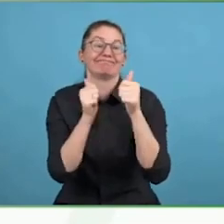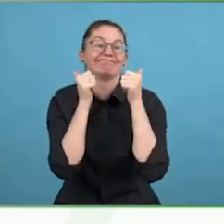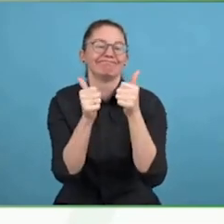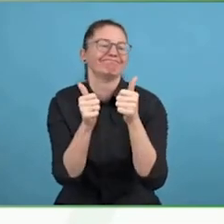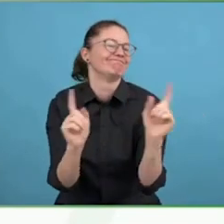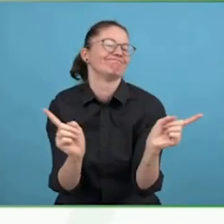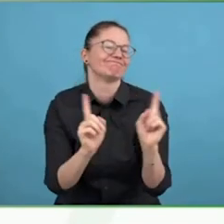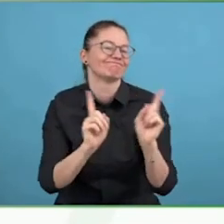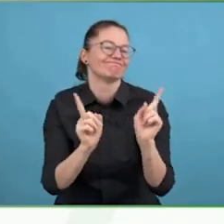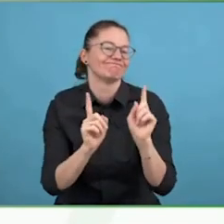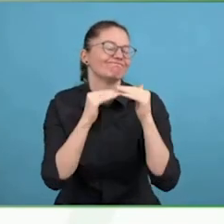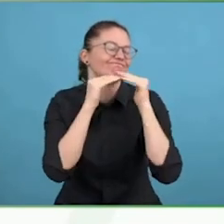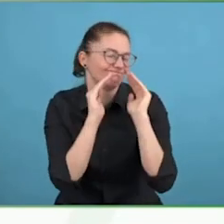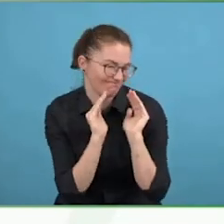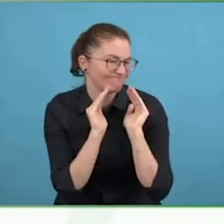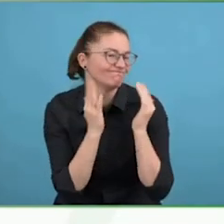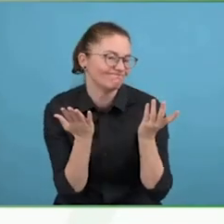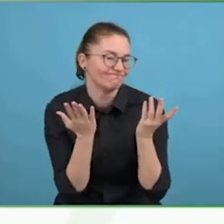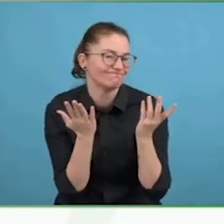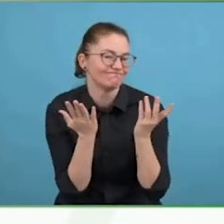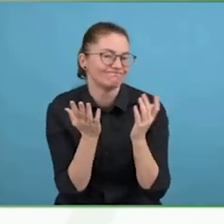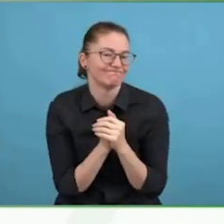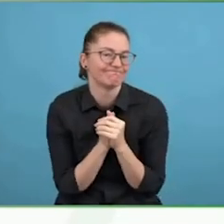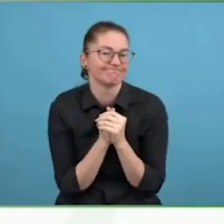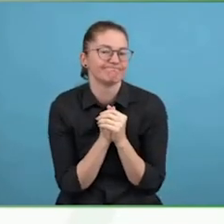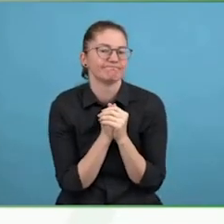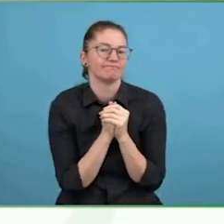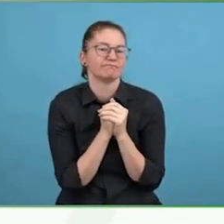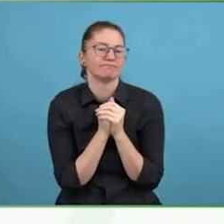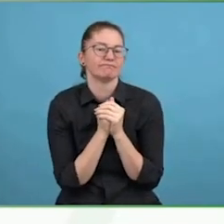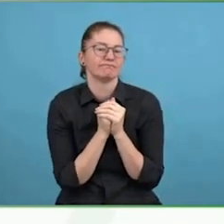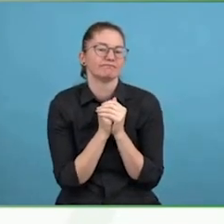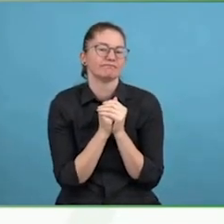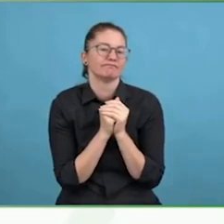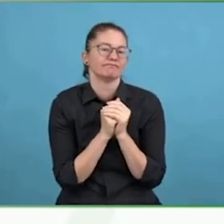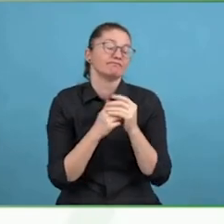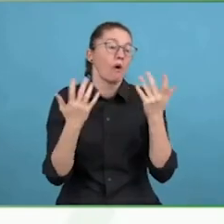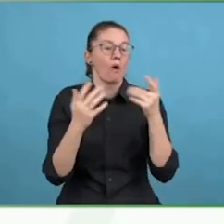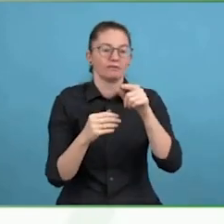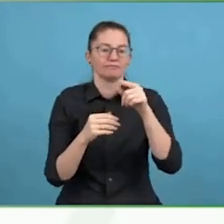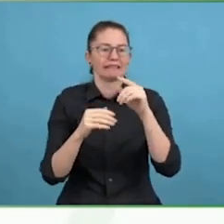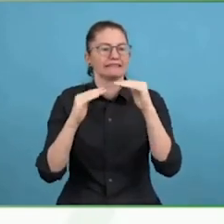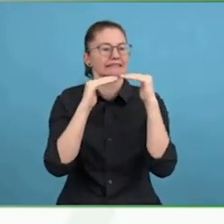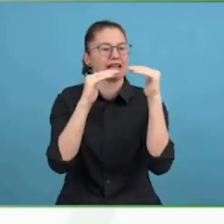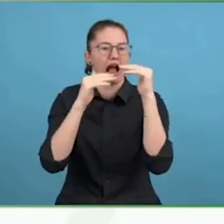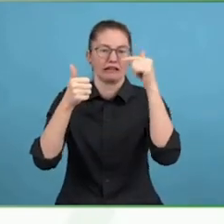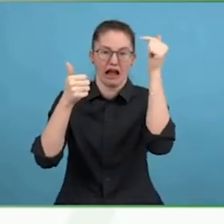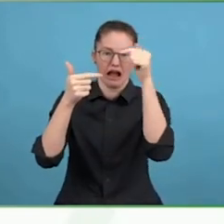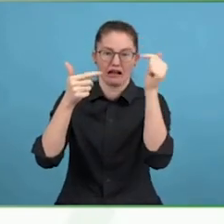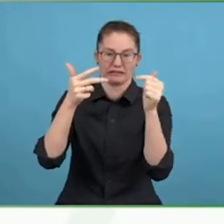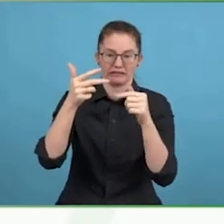Let's start with that. And Ali, have you got anything to add to Mani's comments there?